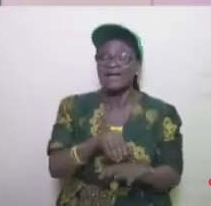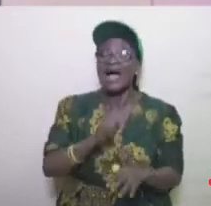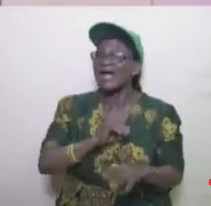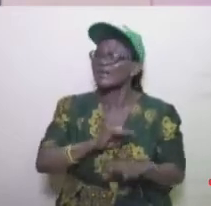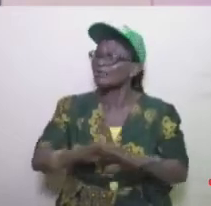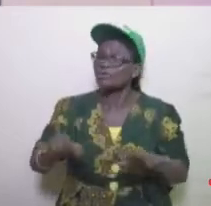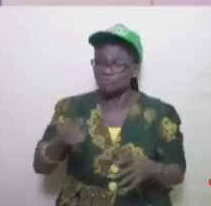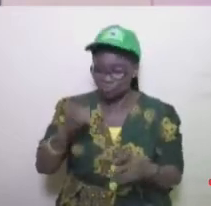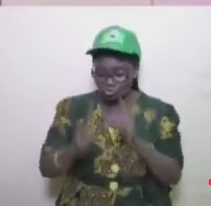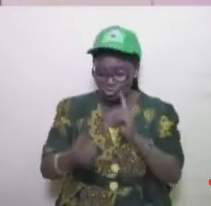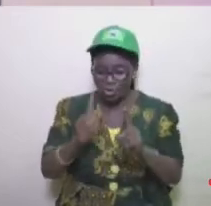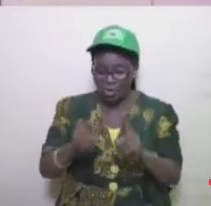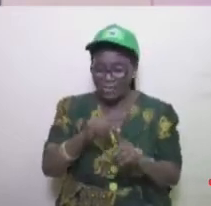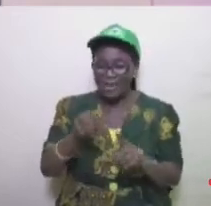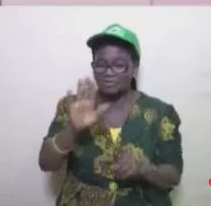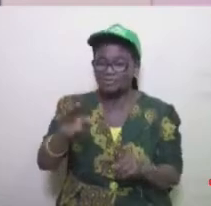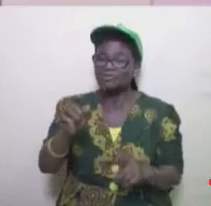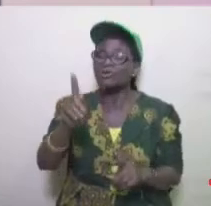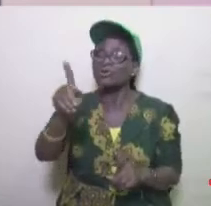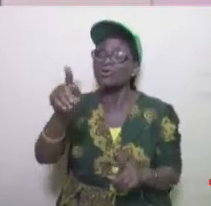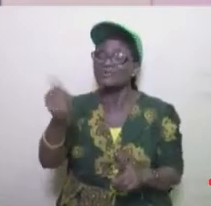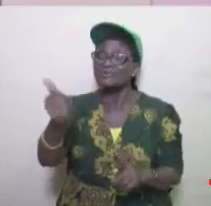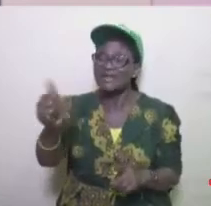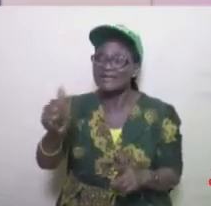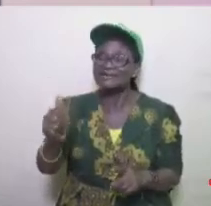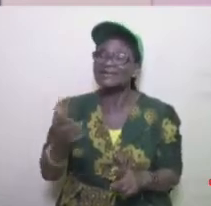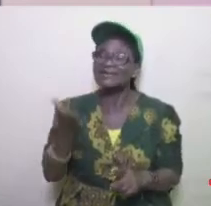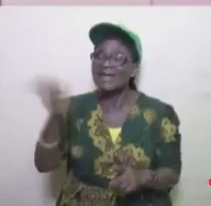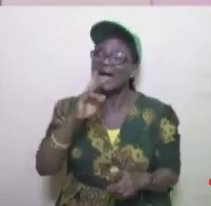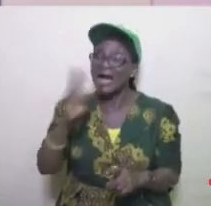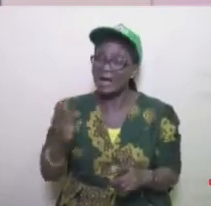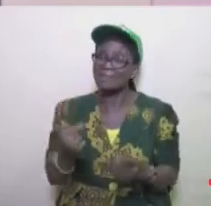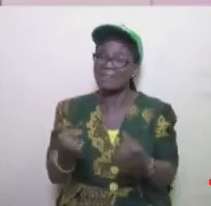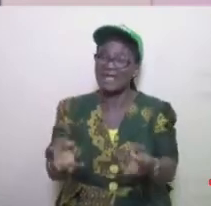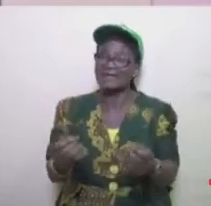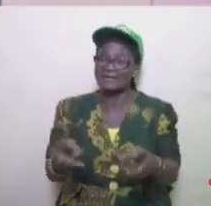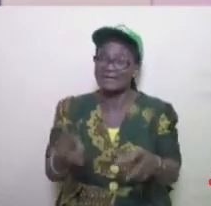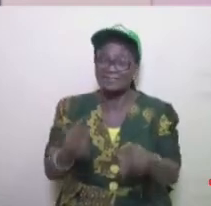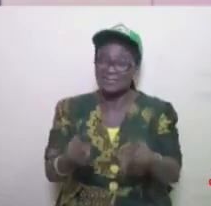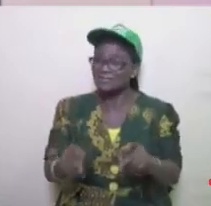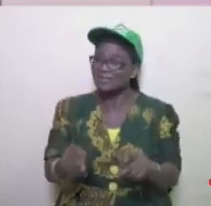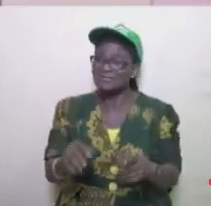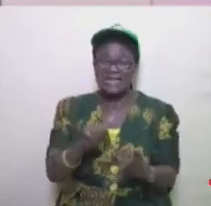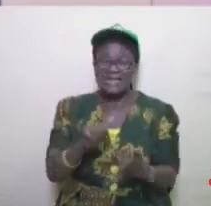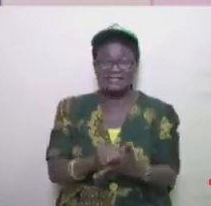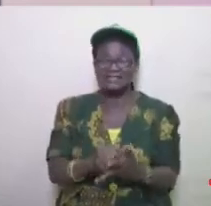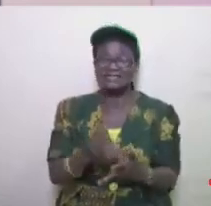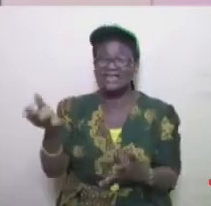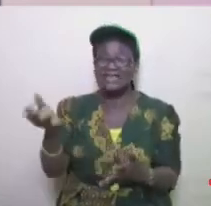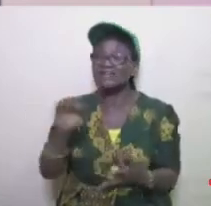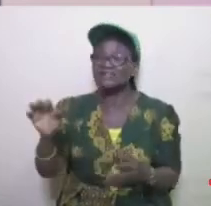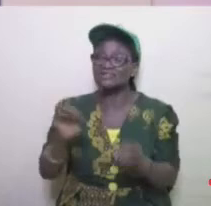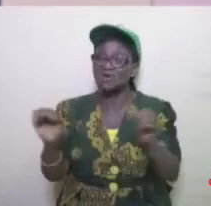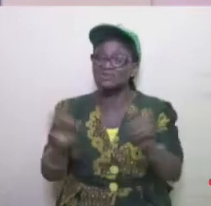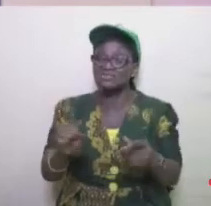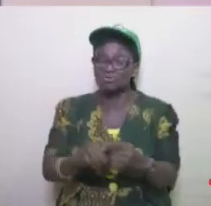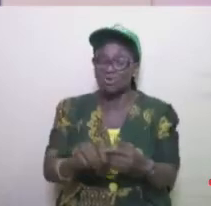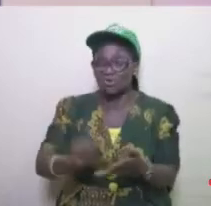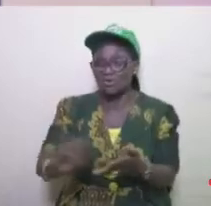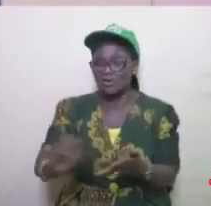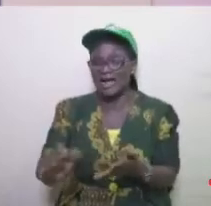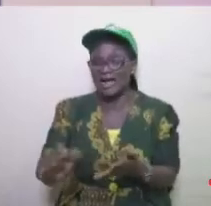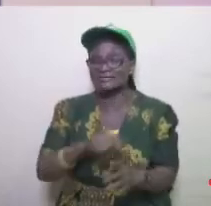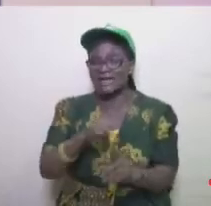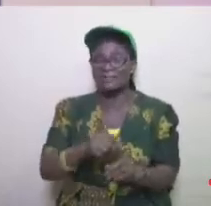so many title holders today, but there's nothing to write about them. His amazing